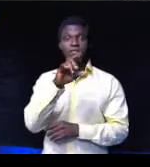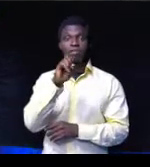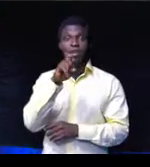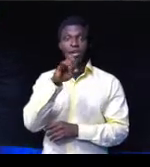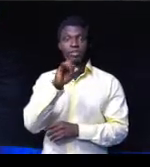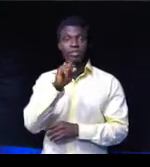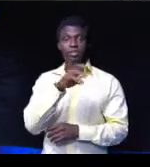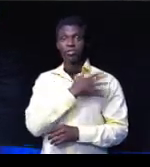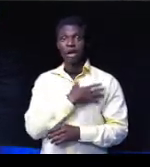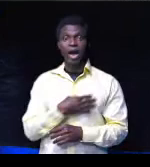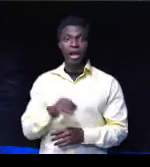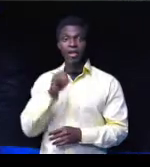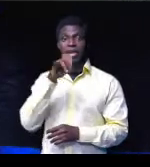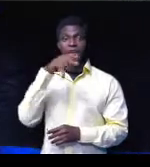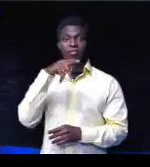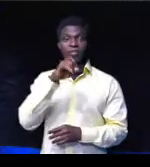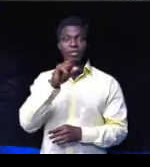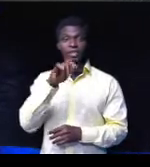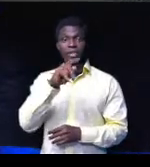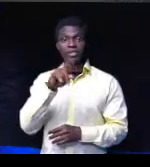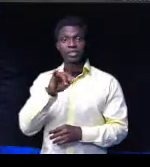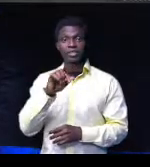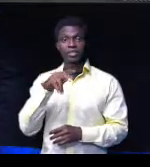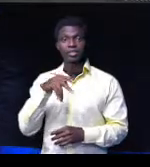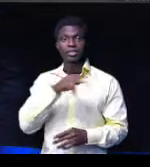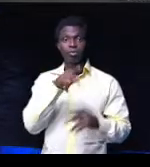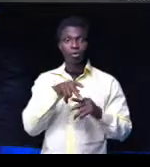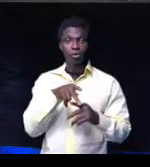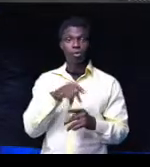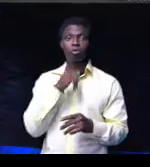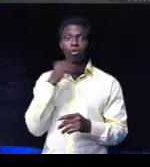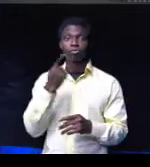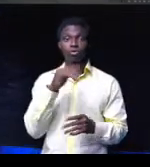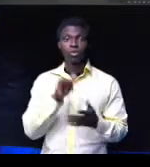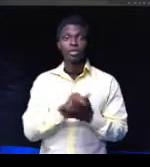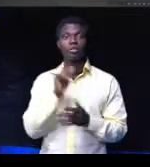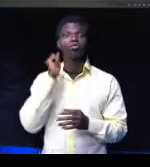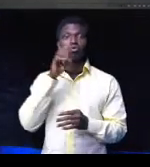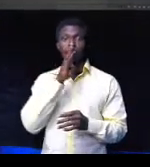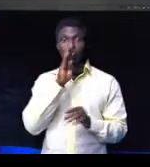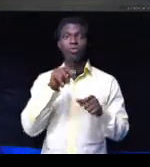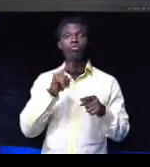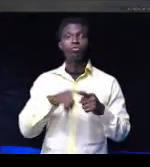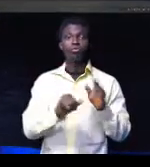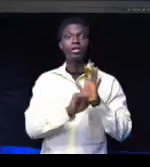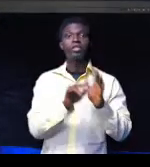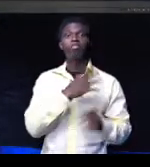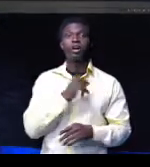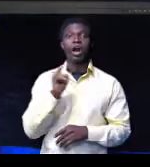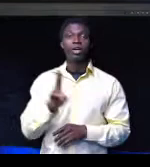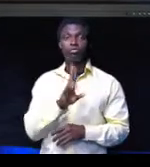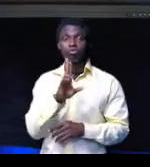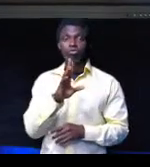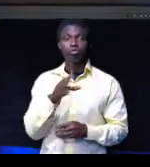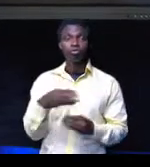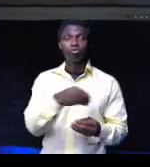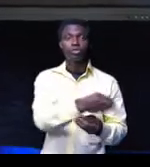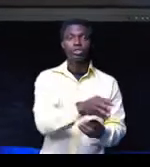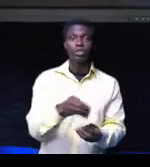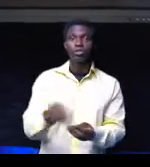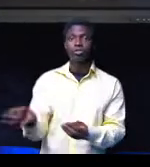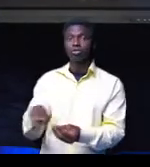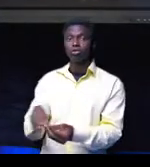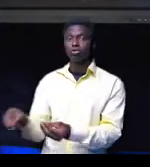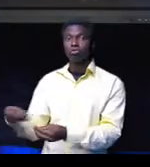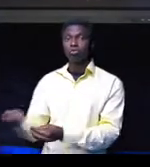use reflexive and emphasizing pronouns. Not only that, you should also be able to identify